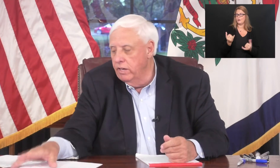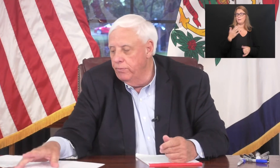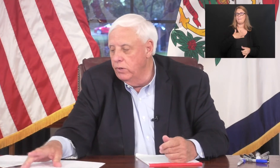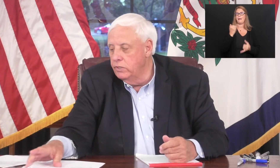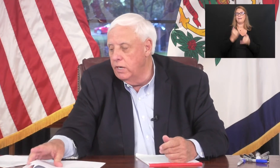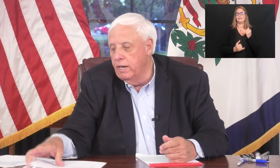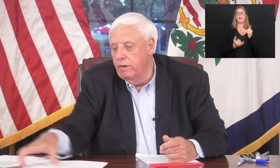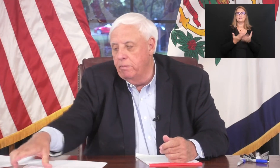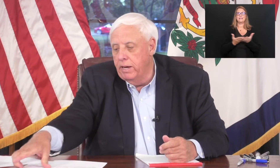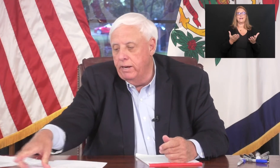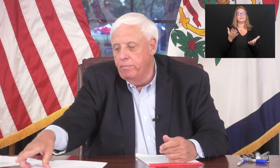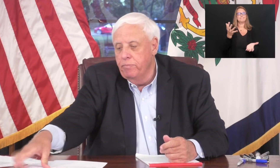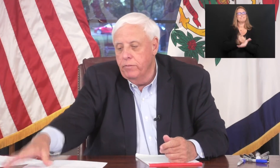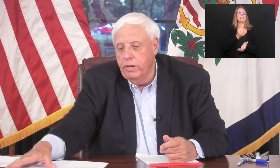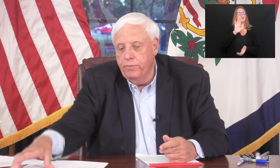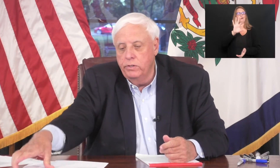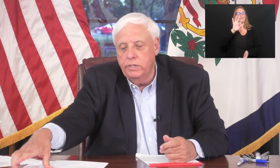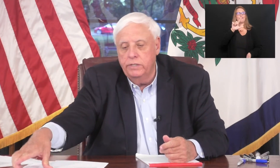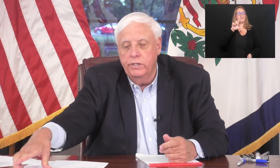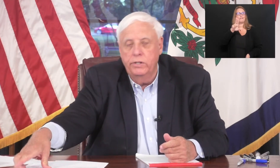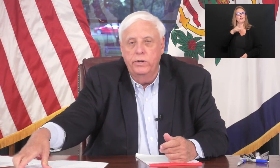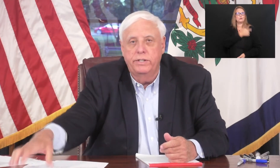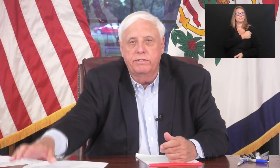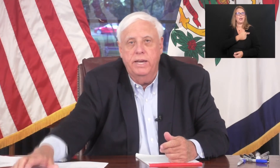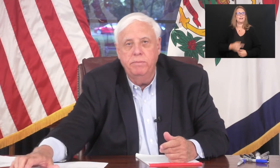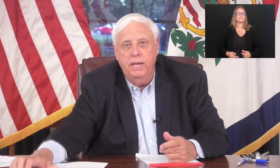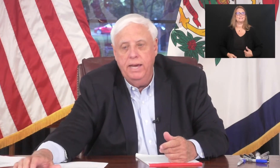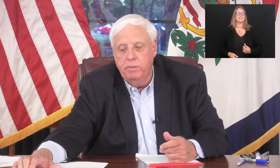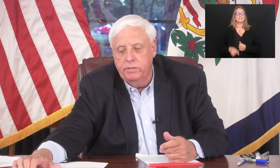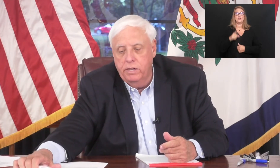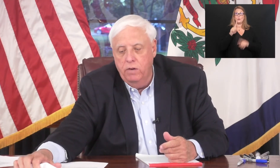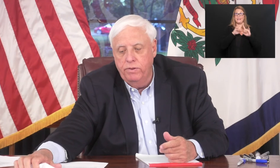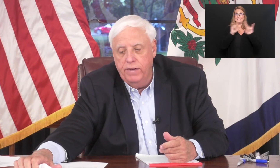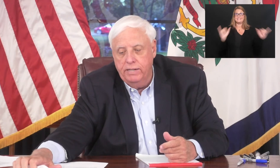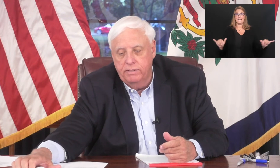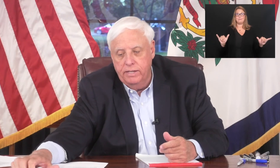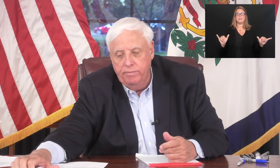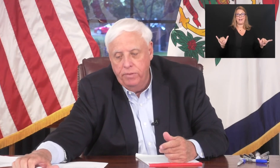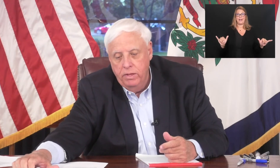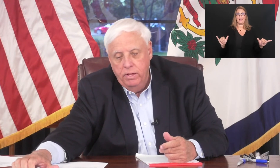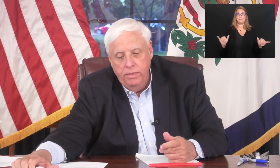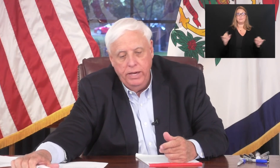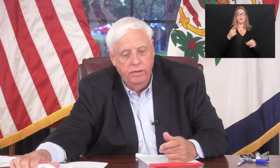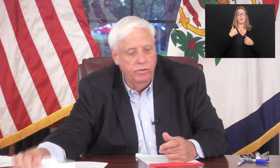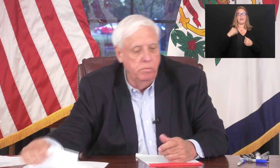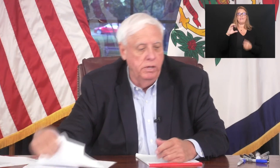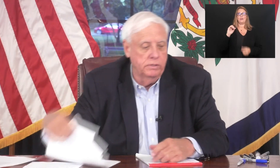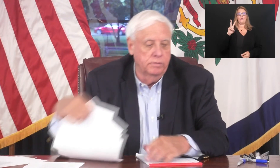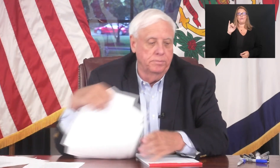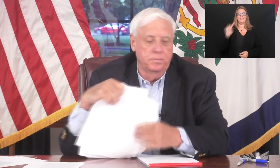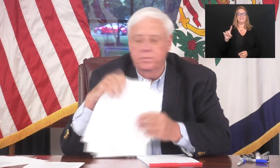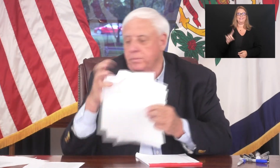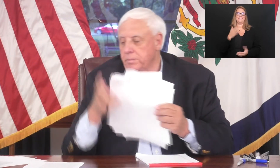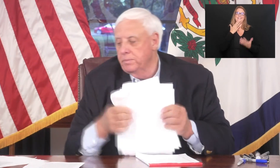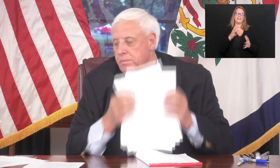is get a flu shot, everybody. Get a flu shot. You can do it at the same time as the COVID vaccine. Thank you so